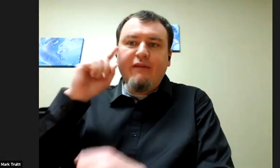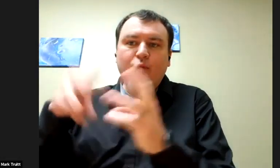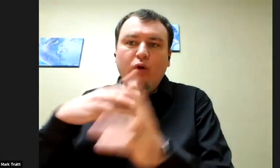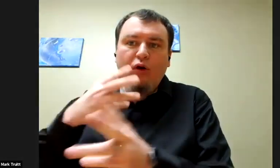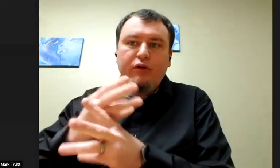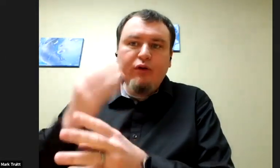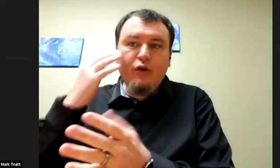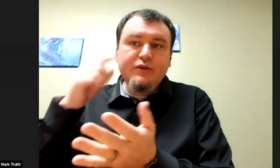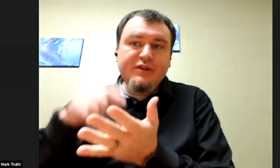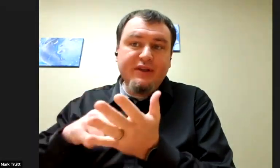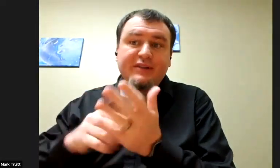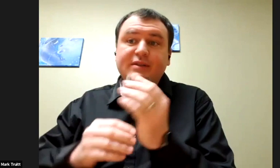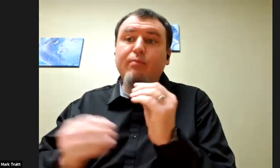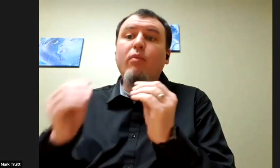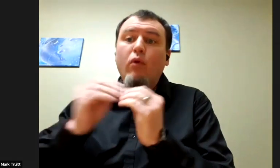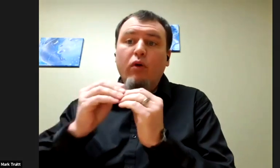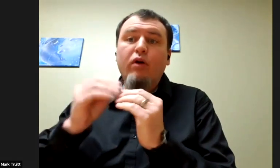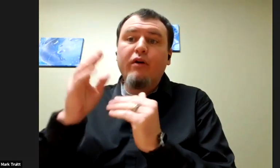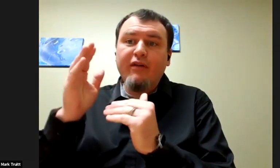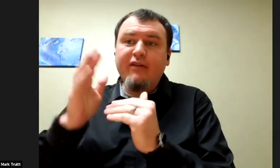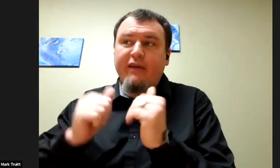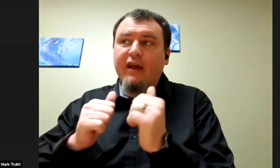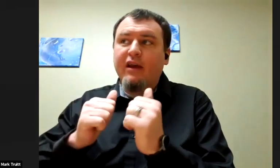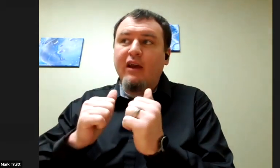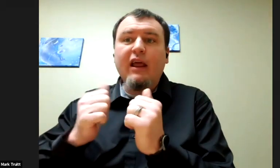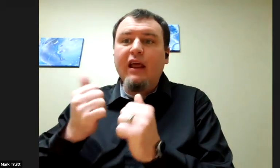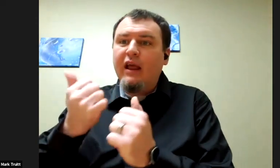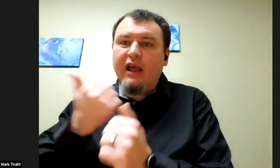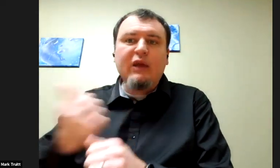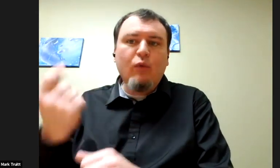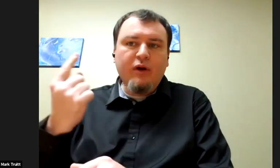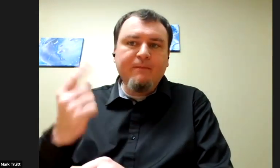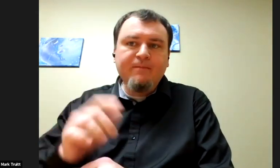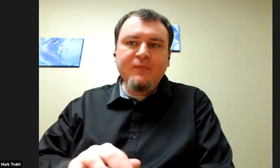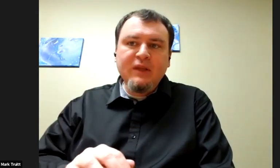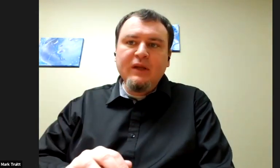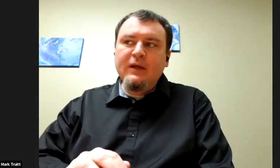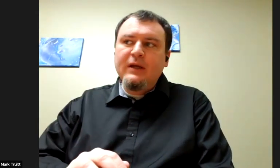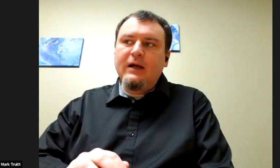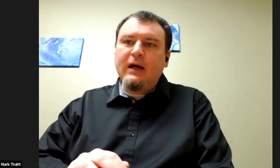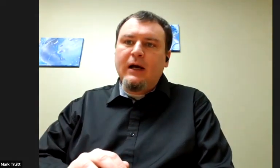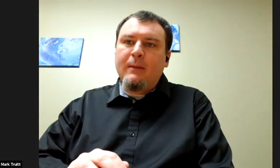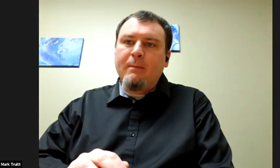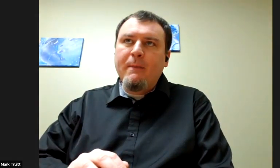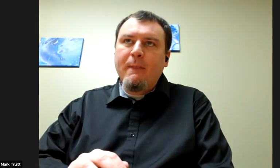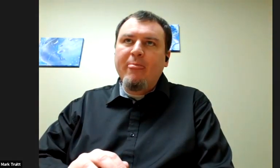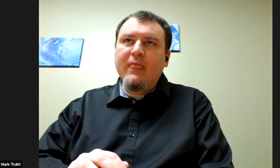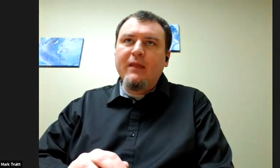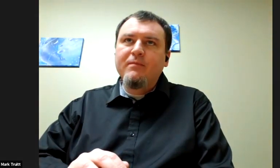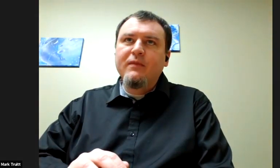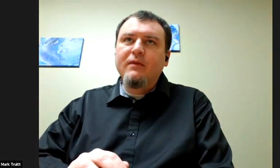the deaf world knows this more than anyone.